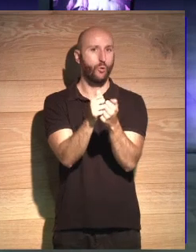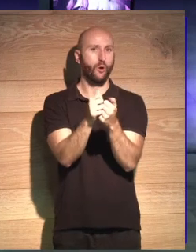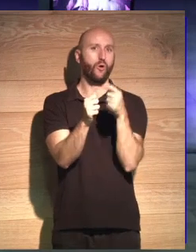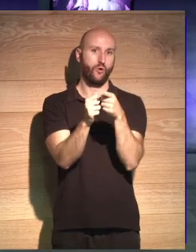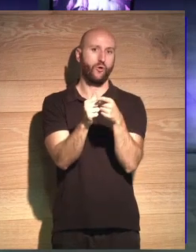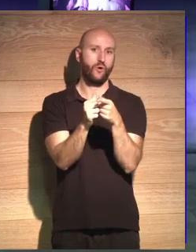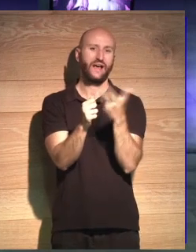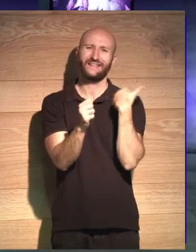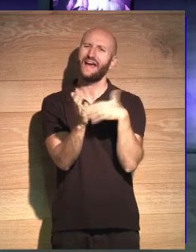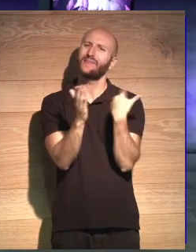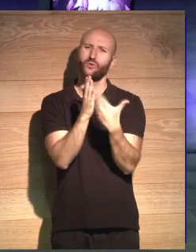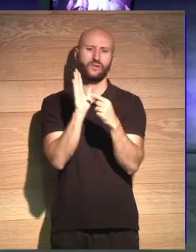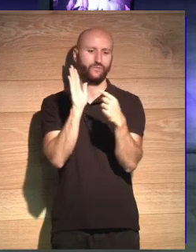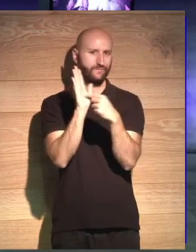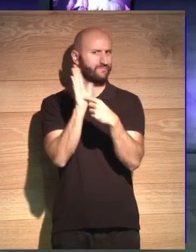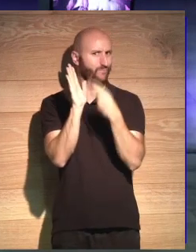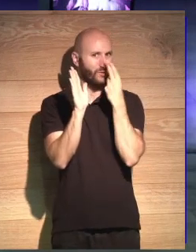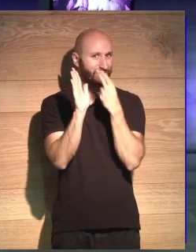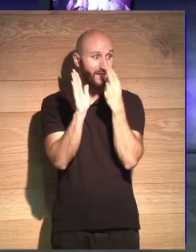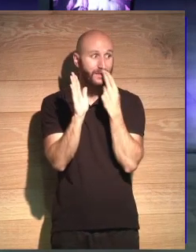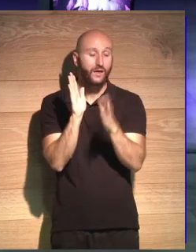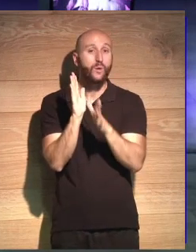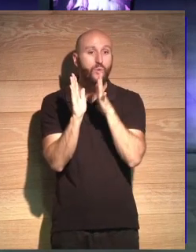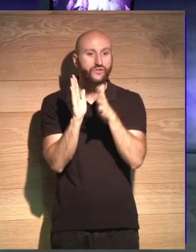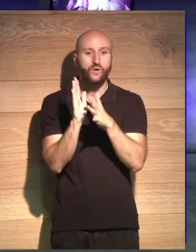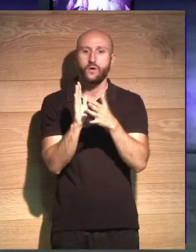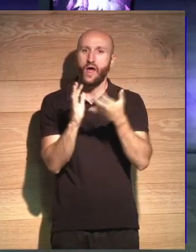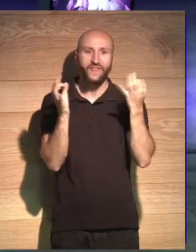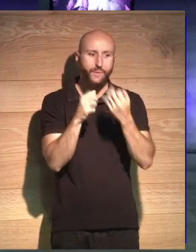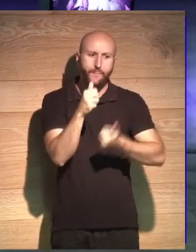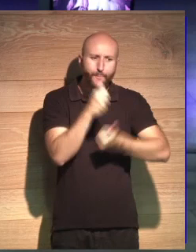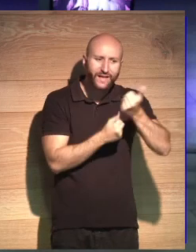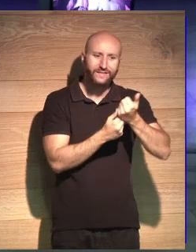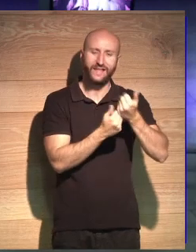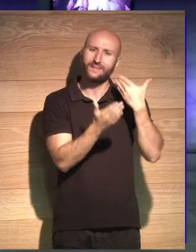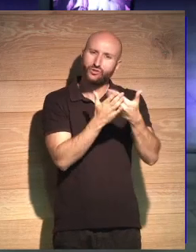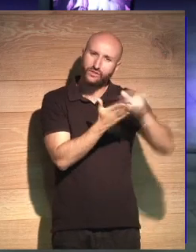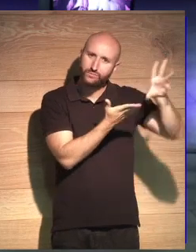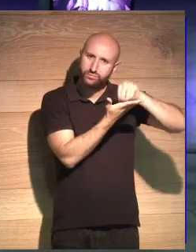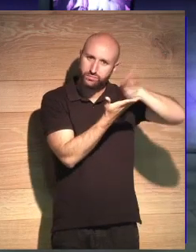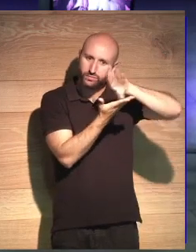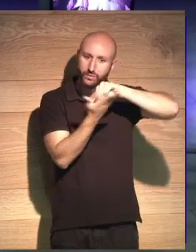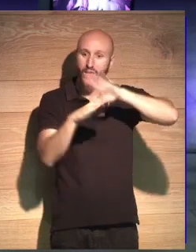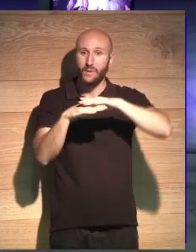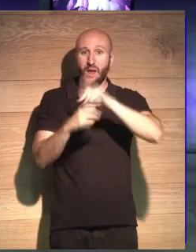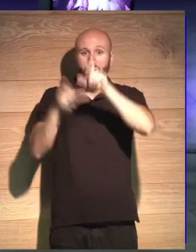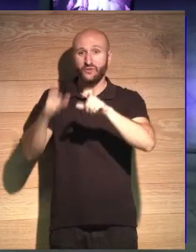researchers from the Netherlands in order to prove that there's a great potential in video games, but we need